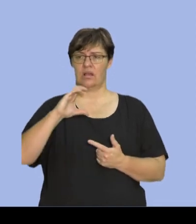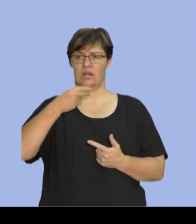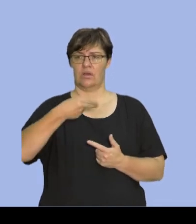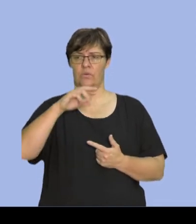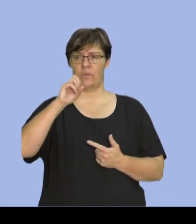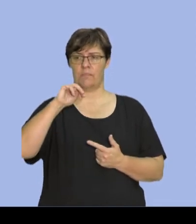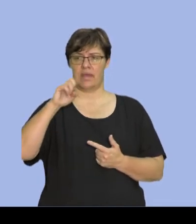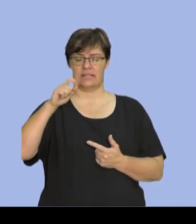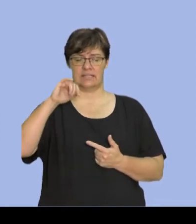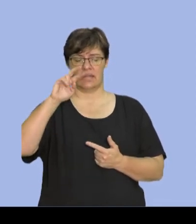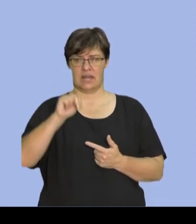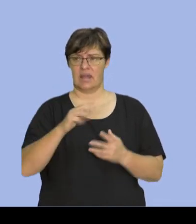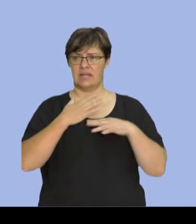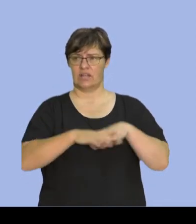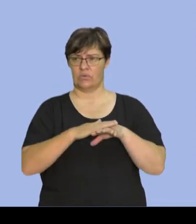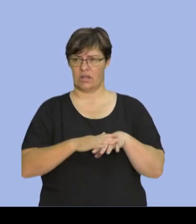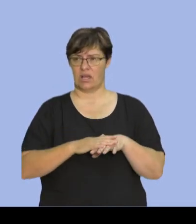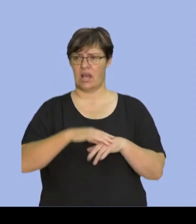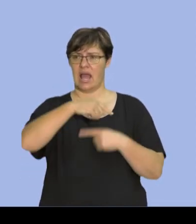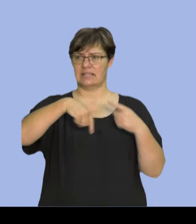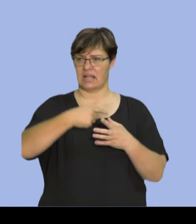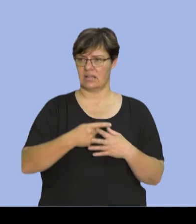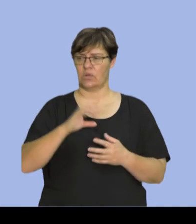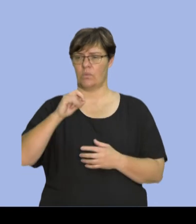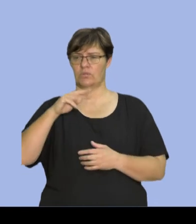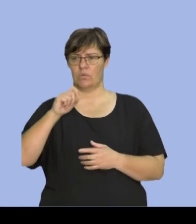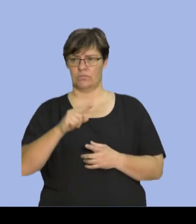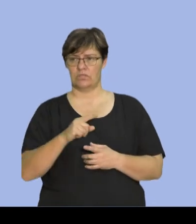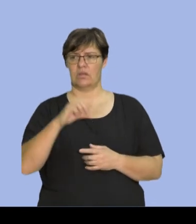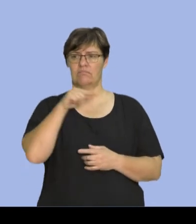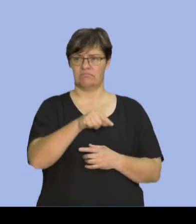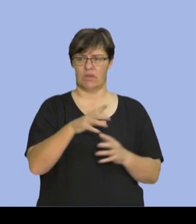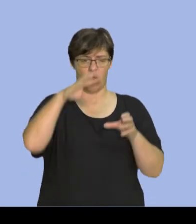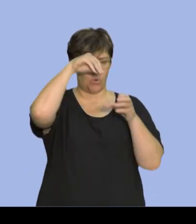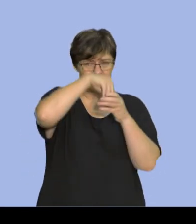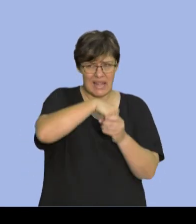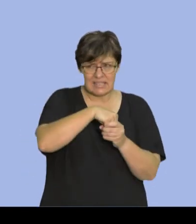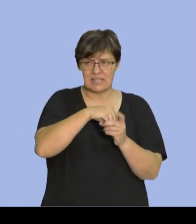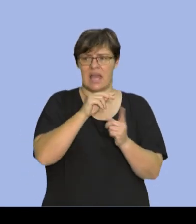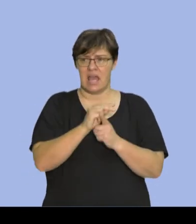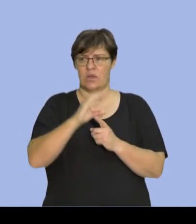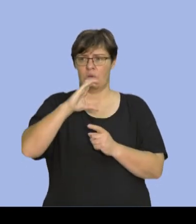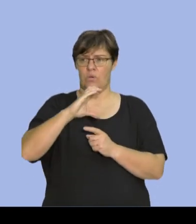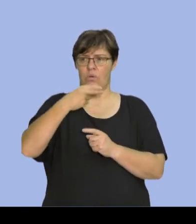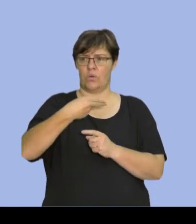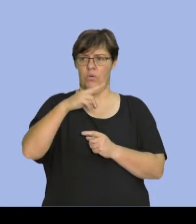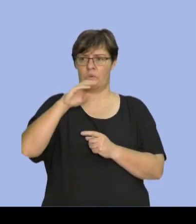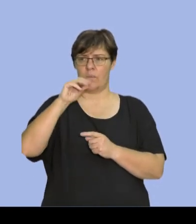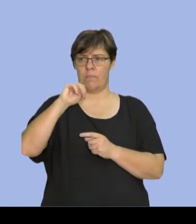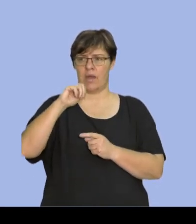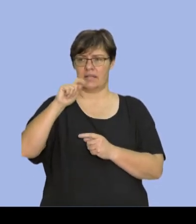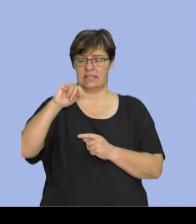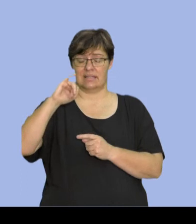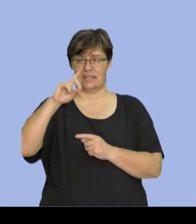chromosomes condense, and the chromatids become visible. So this is describing a series of events that occurs